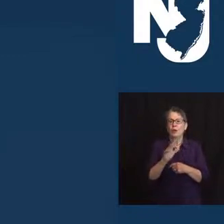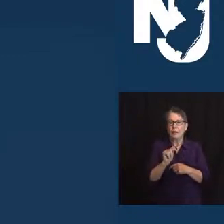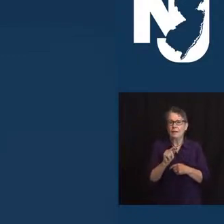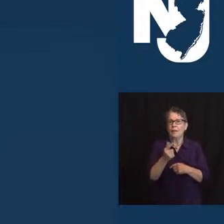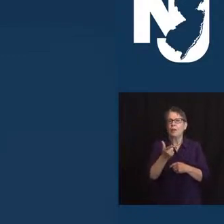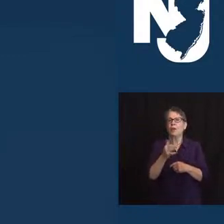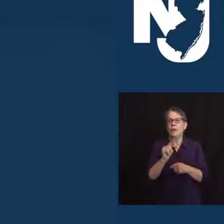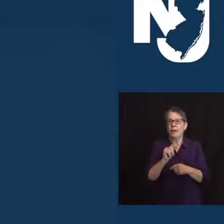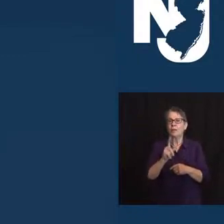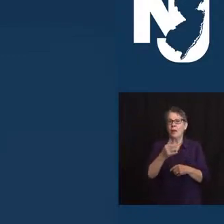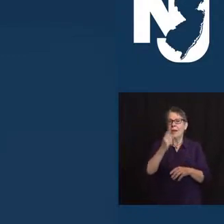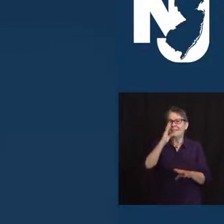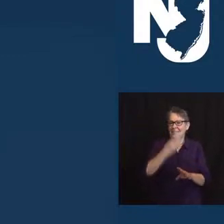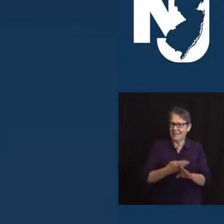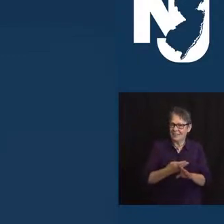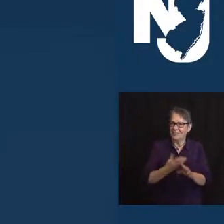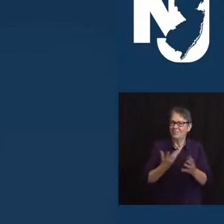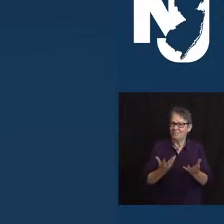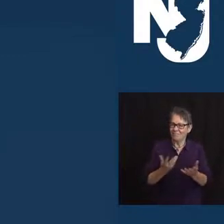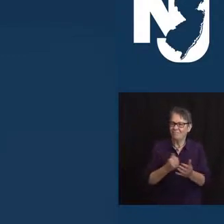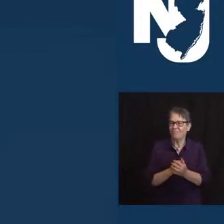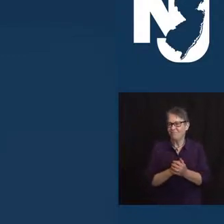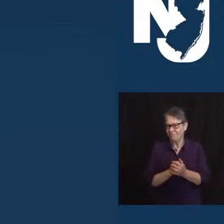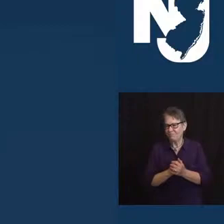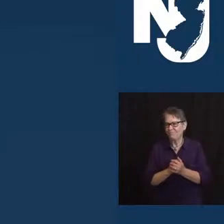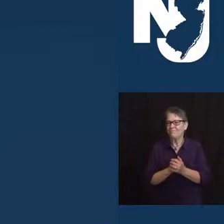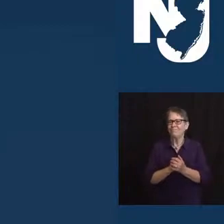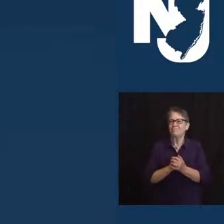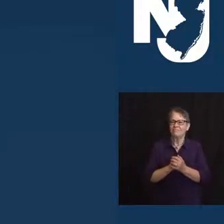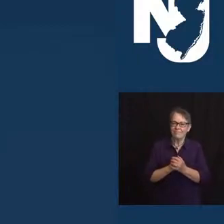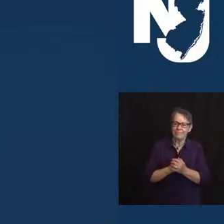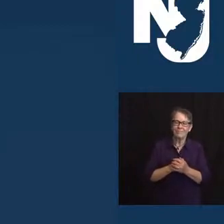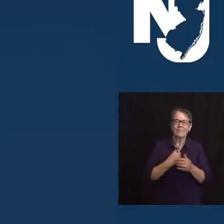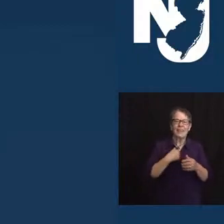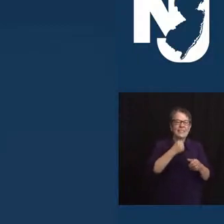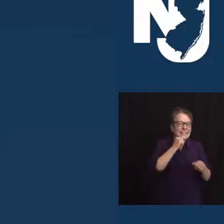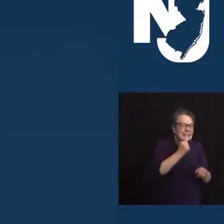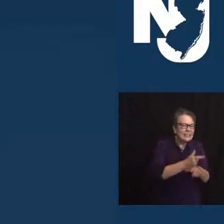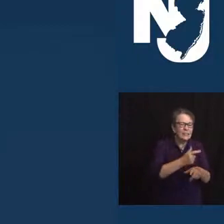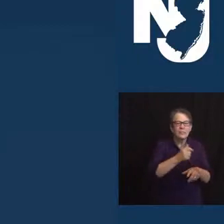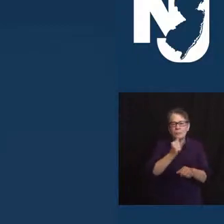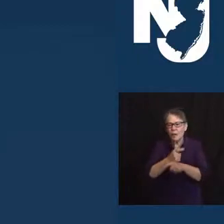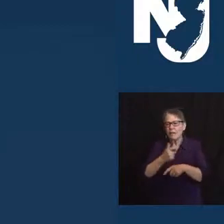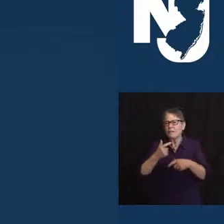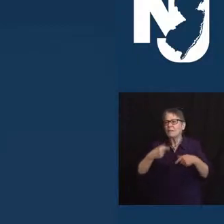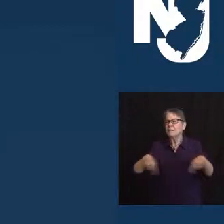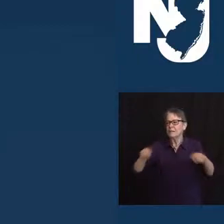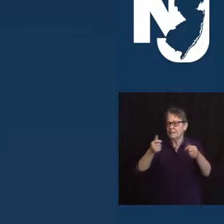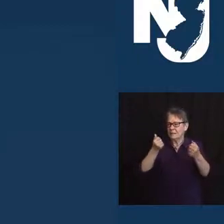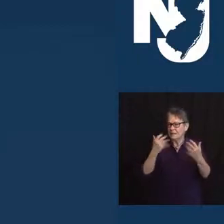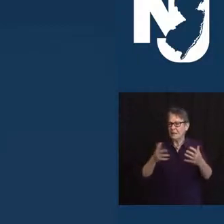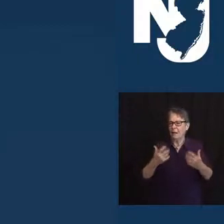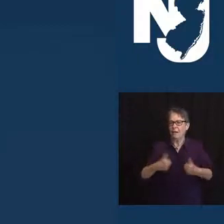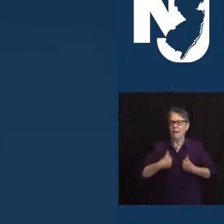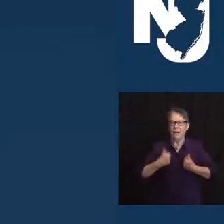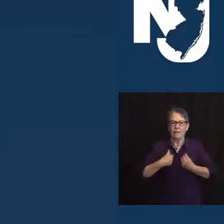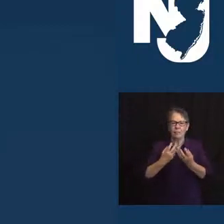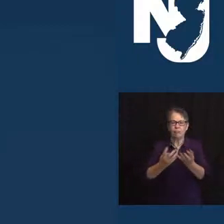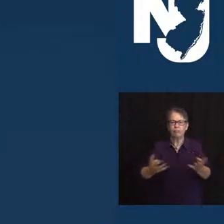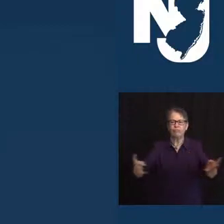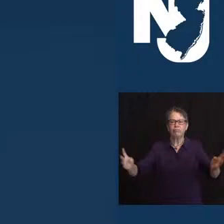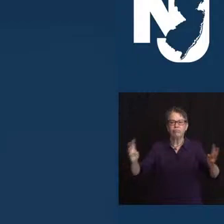She also leaves her sisters Olga and Martha and numerous nephews and nieces, including a dear friend,